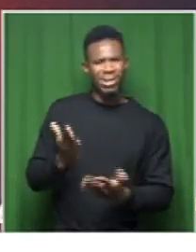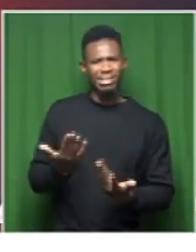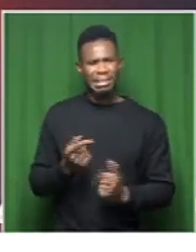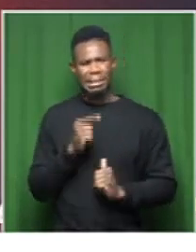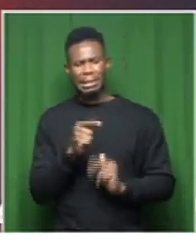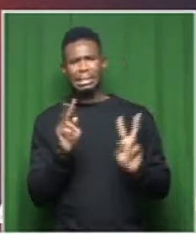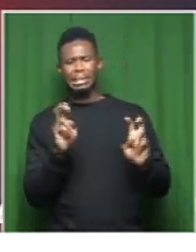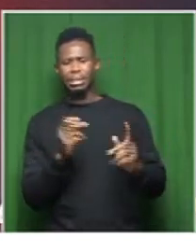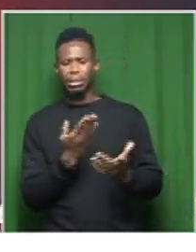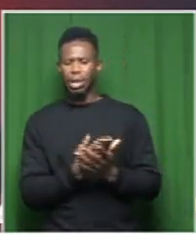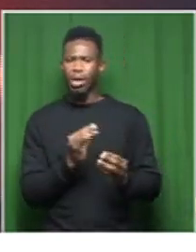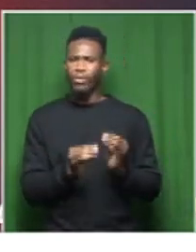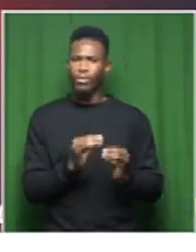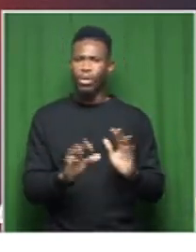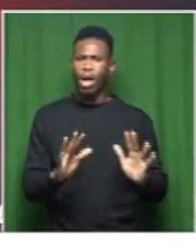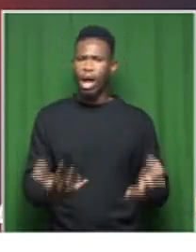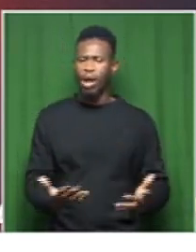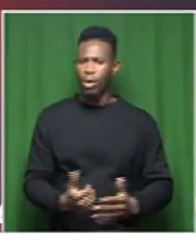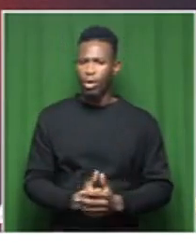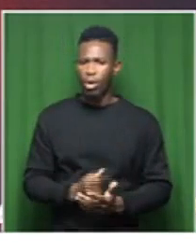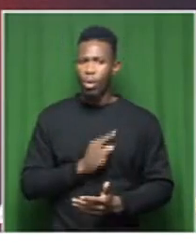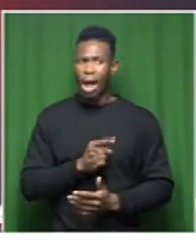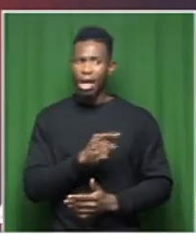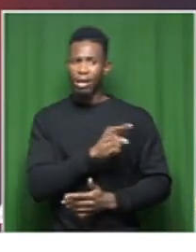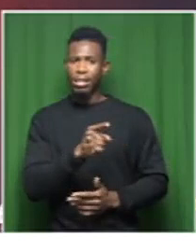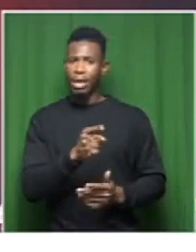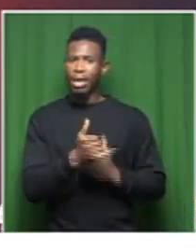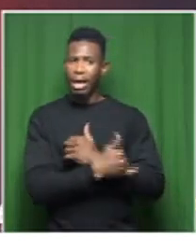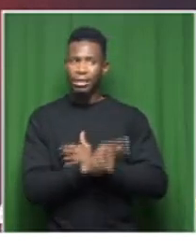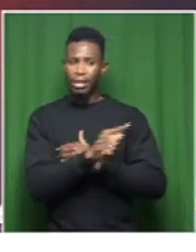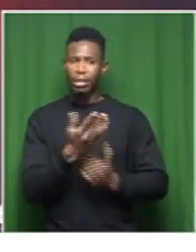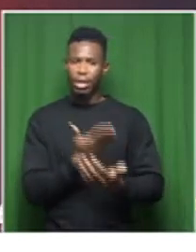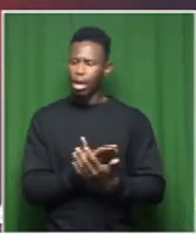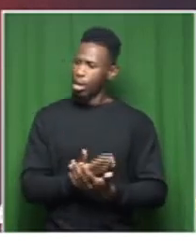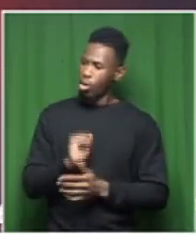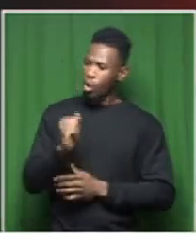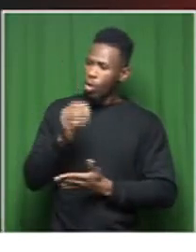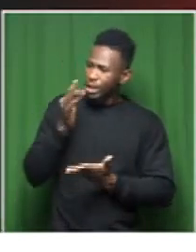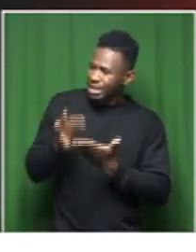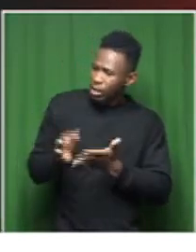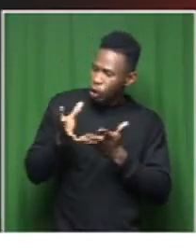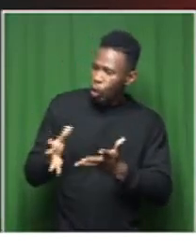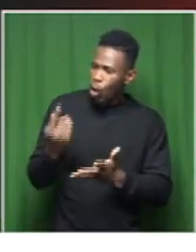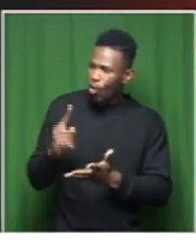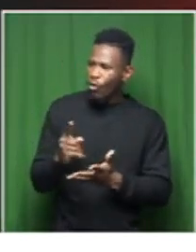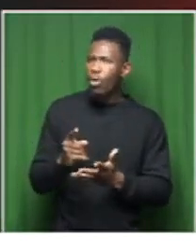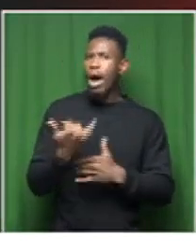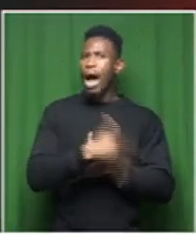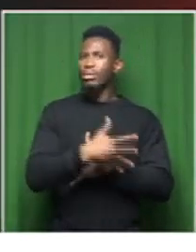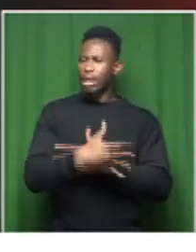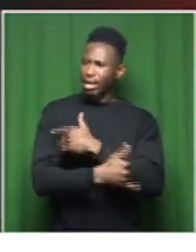with the repercussions of these foreign states reacting to your immigration proposals?